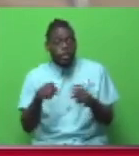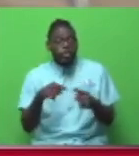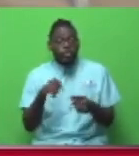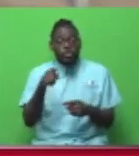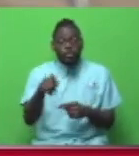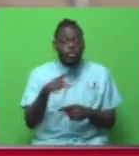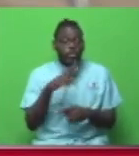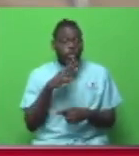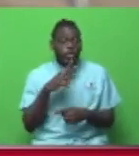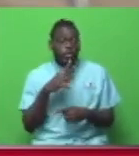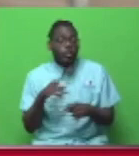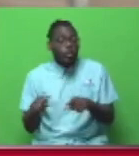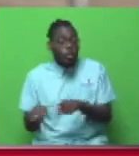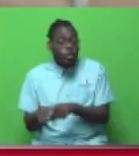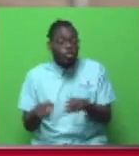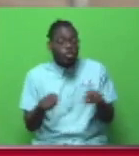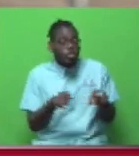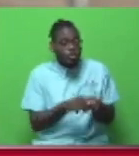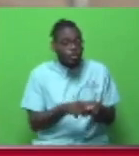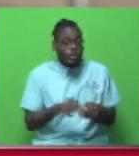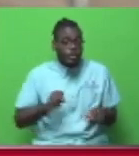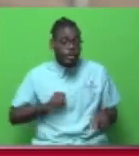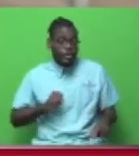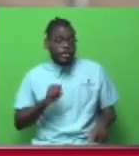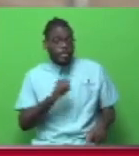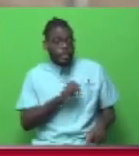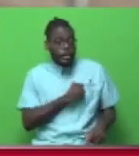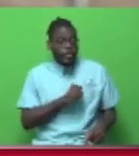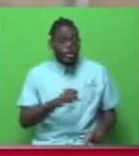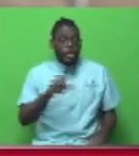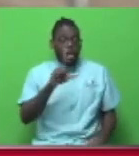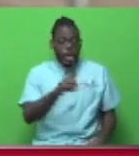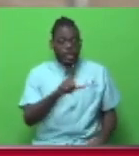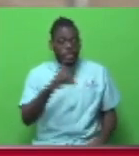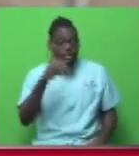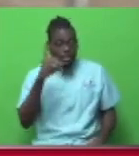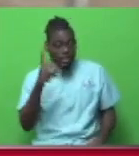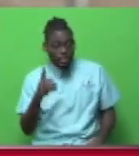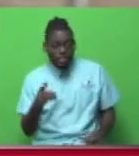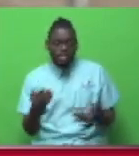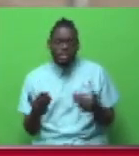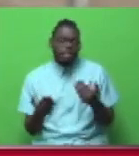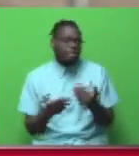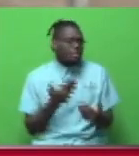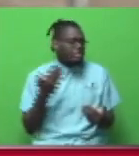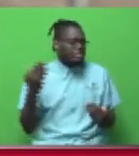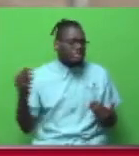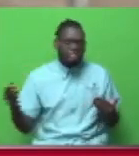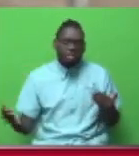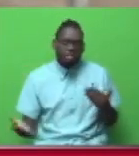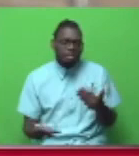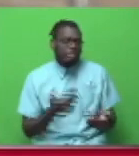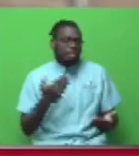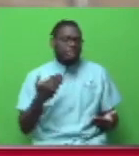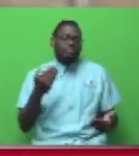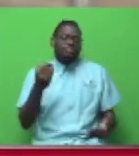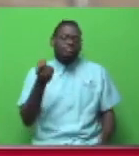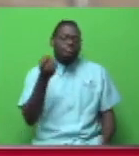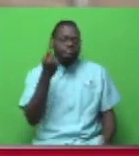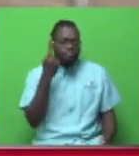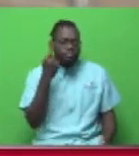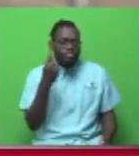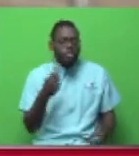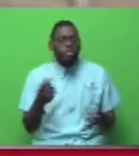Also, Senator Lakshmidiyal is so predictable. My good friend Senator Lazamali Singh reminded me that I wasn't allowed